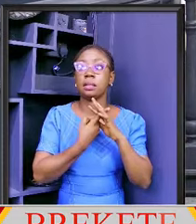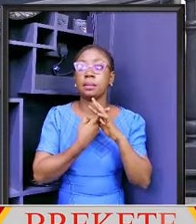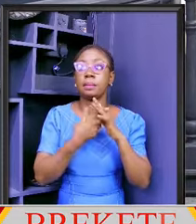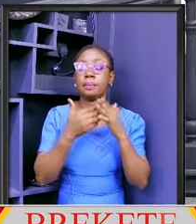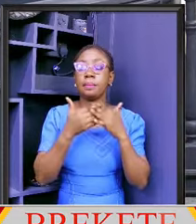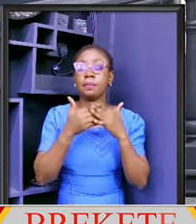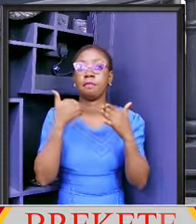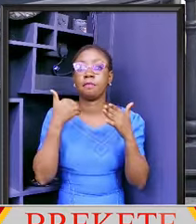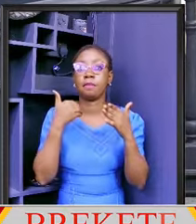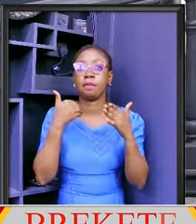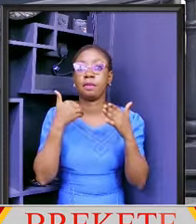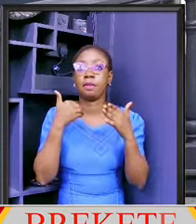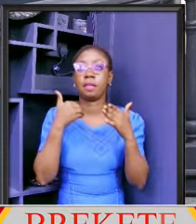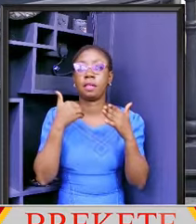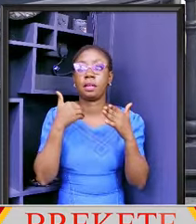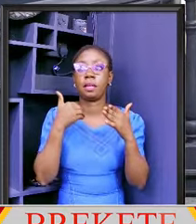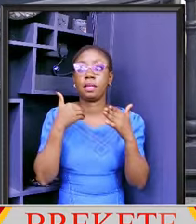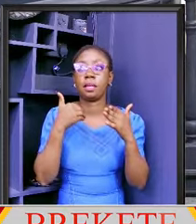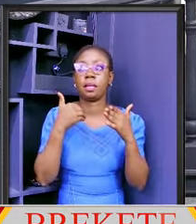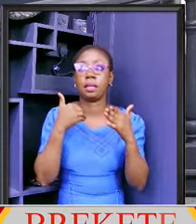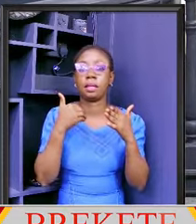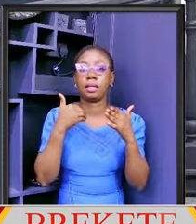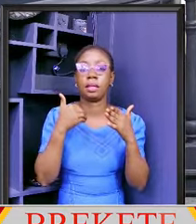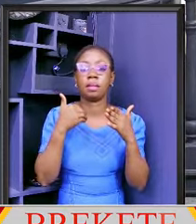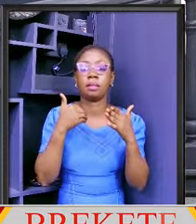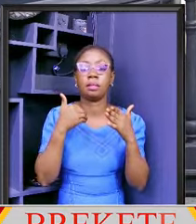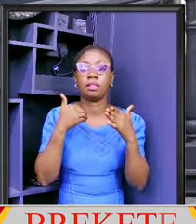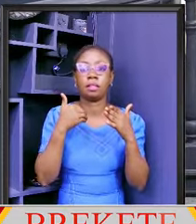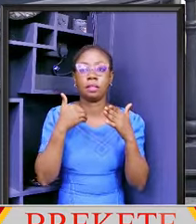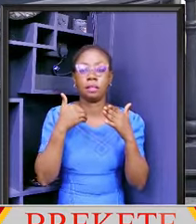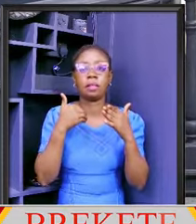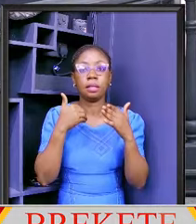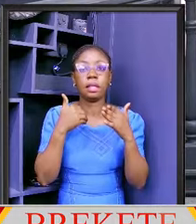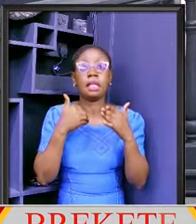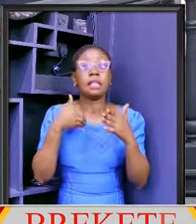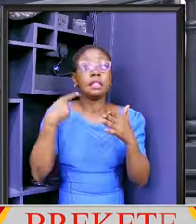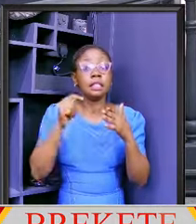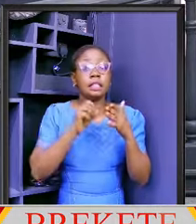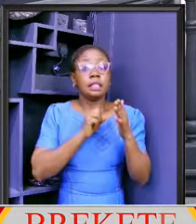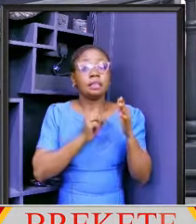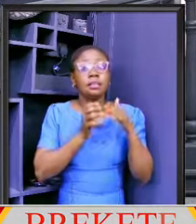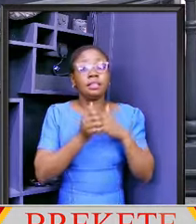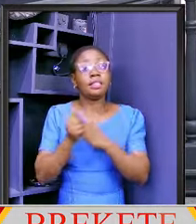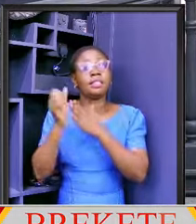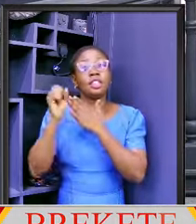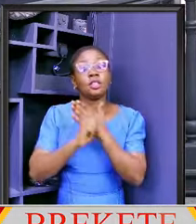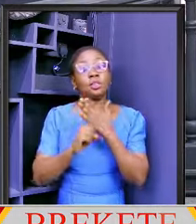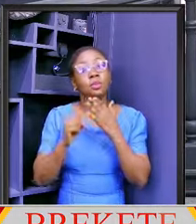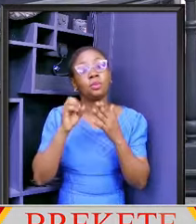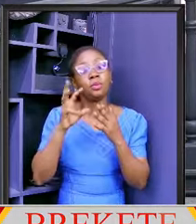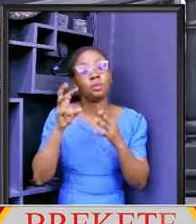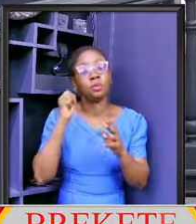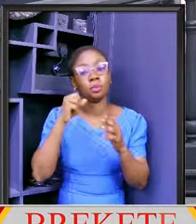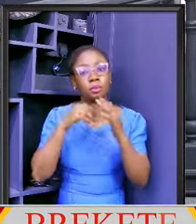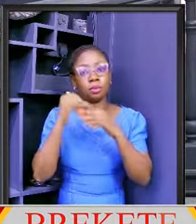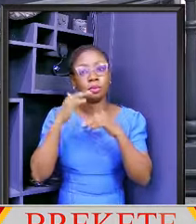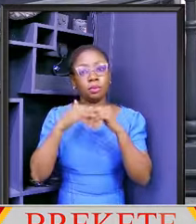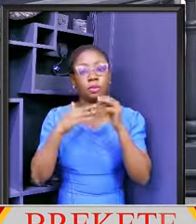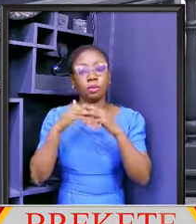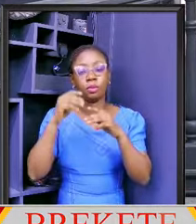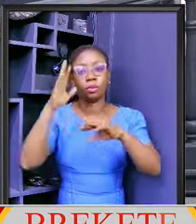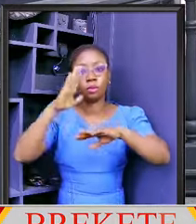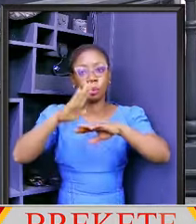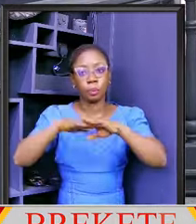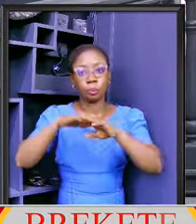him. Look, we know the borough and what. On fraudulent. This man is educated enough to choose his words. Yes. So this is the merger